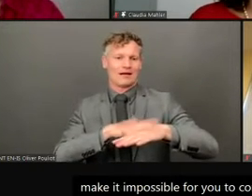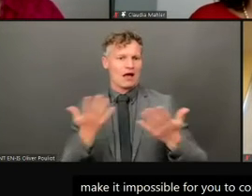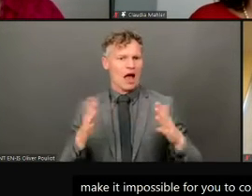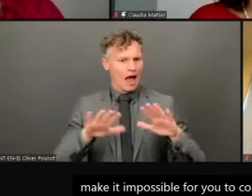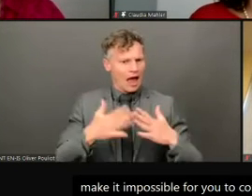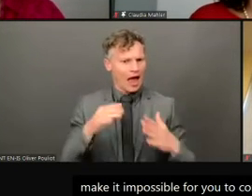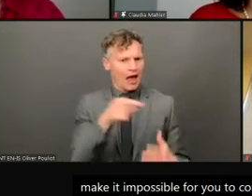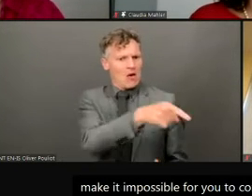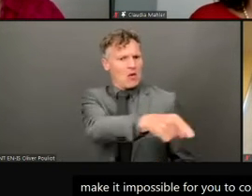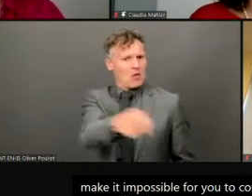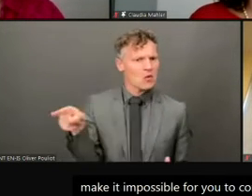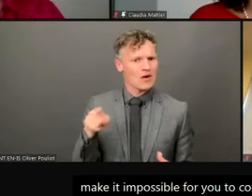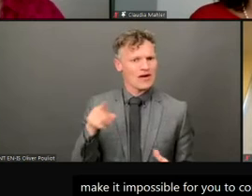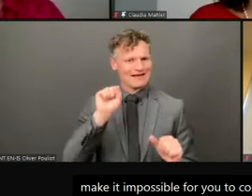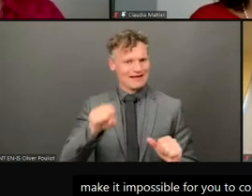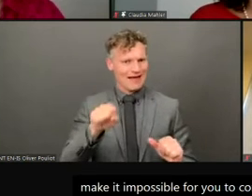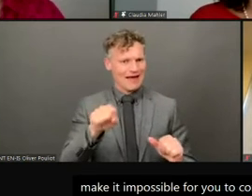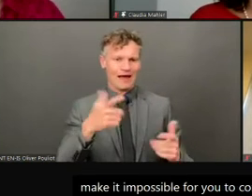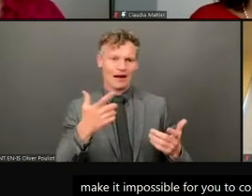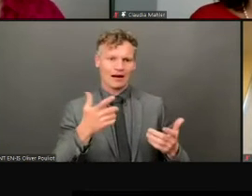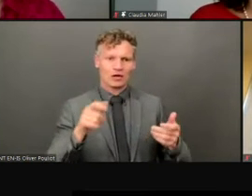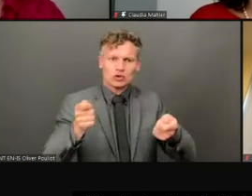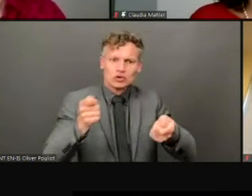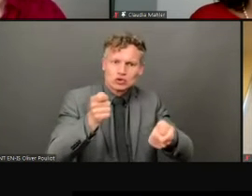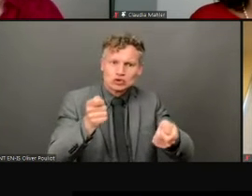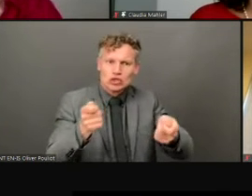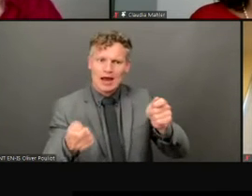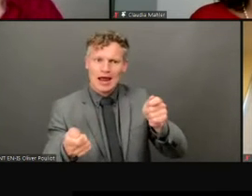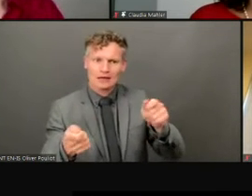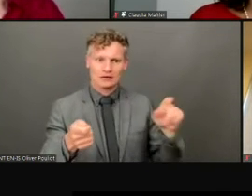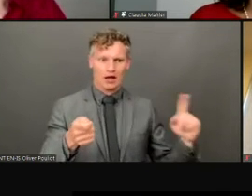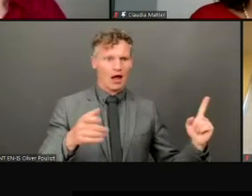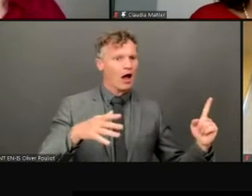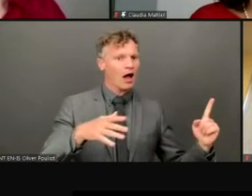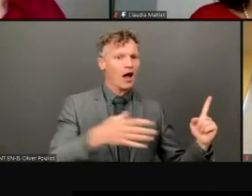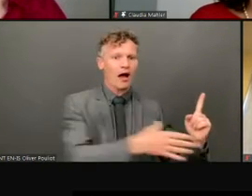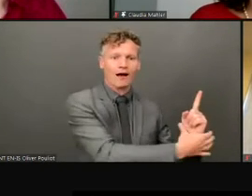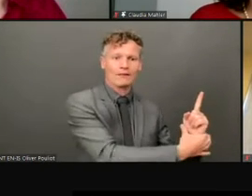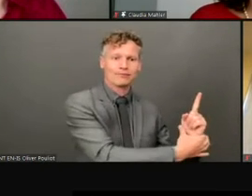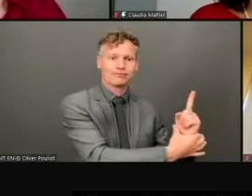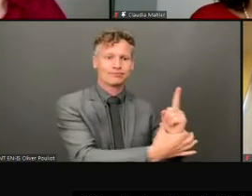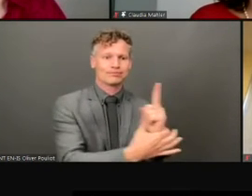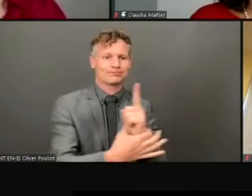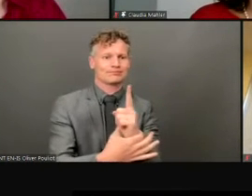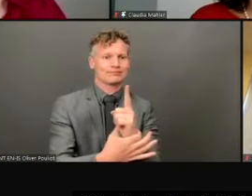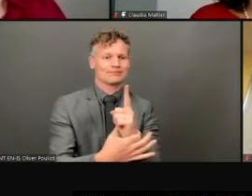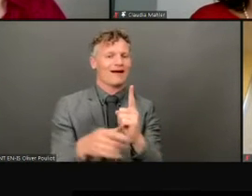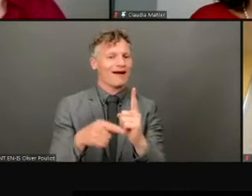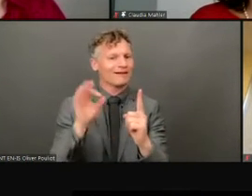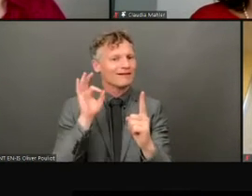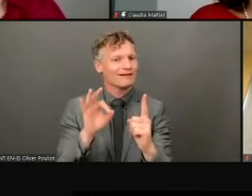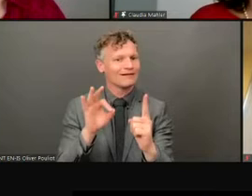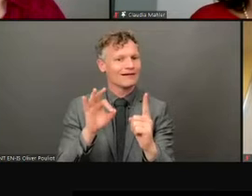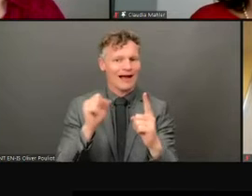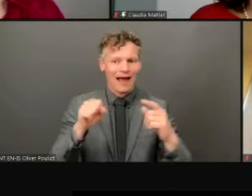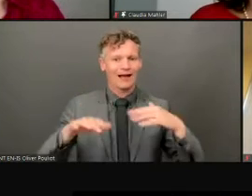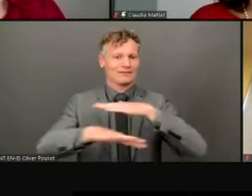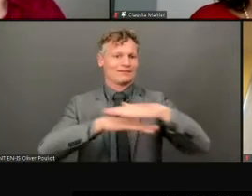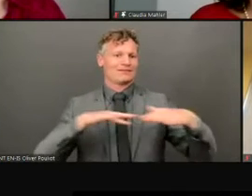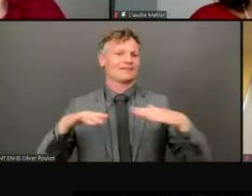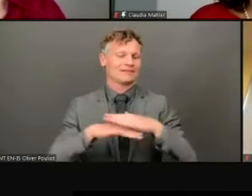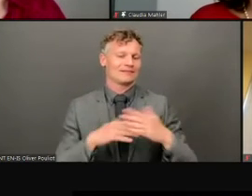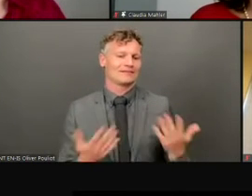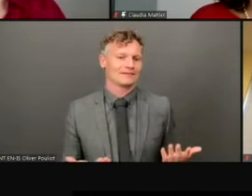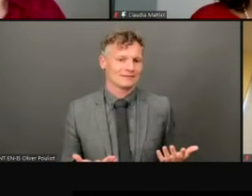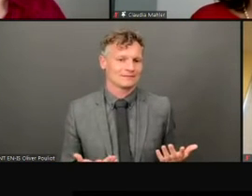in the Disability Convention. The Disability Convention is about uncloaking the person behind the mask